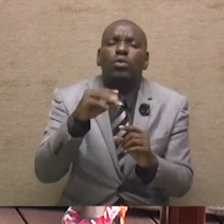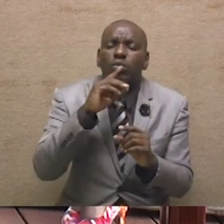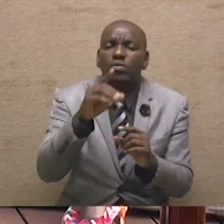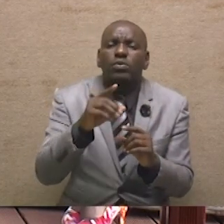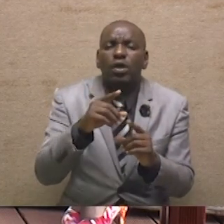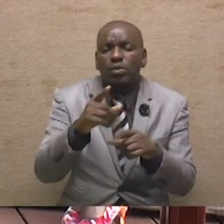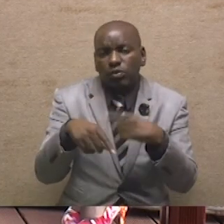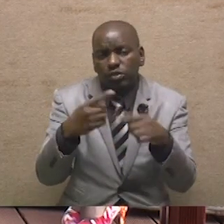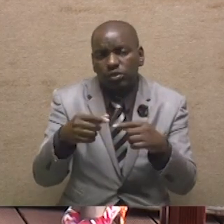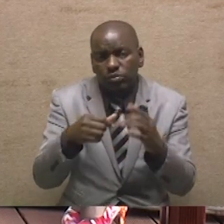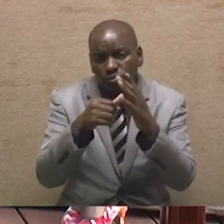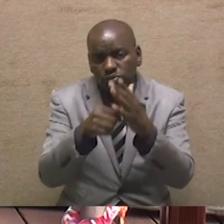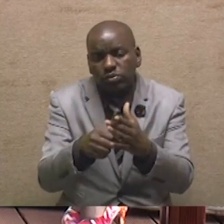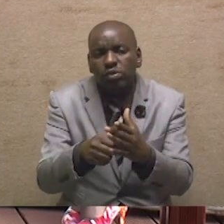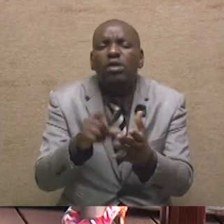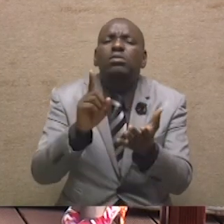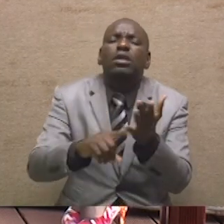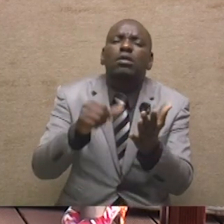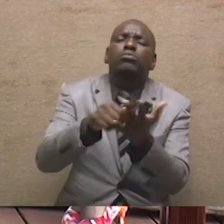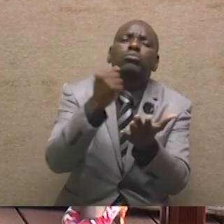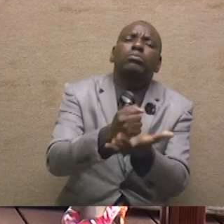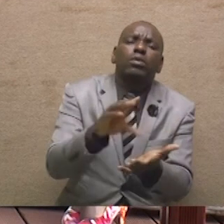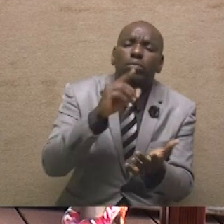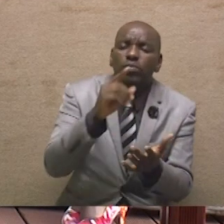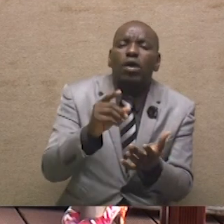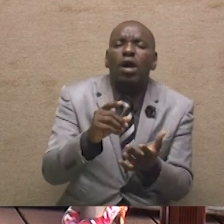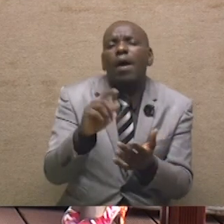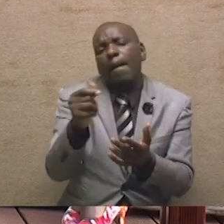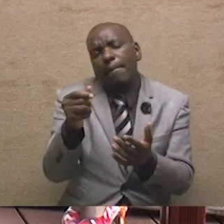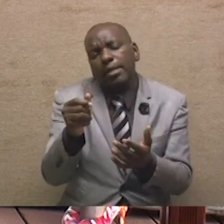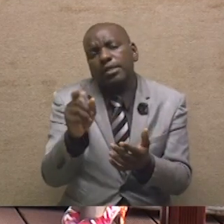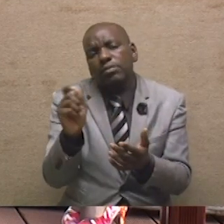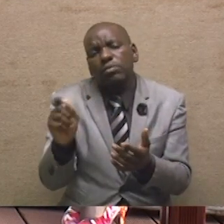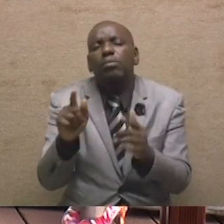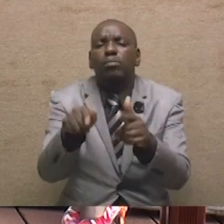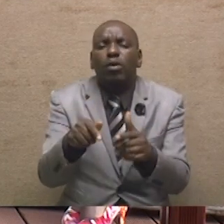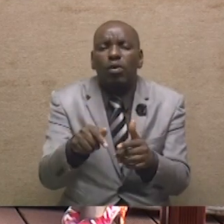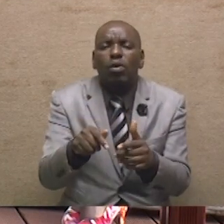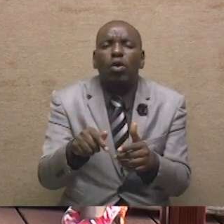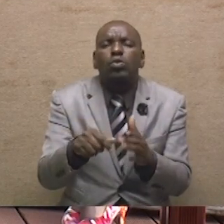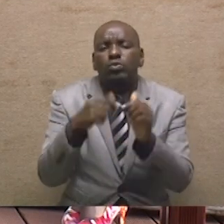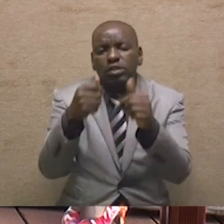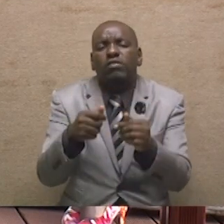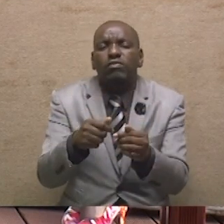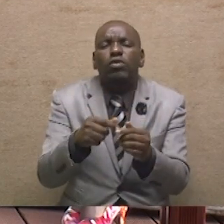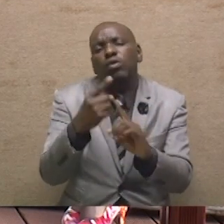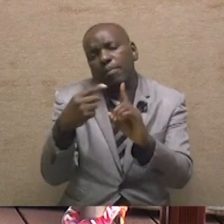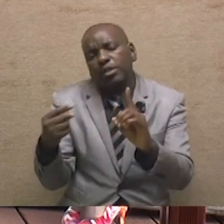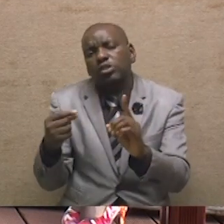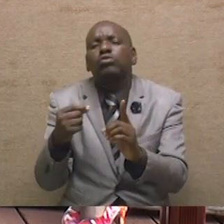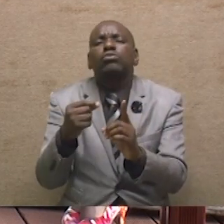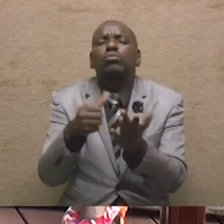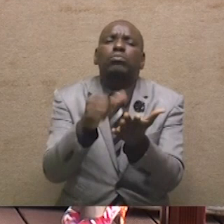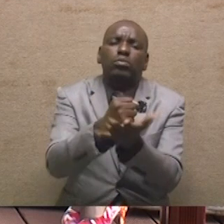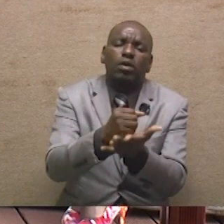extend that to say registered. So there will be fees attendant to that. And it is those fees that, if you are a responsible